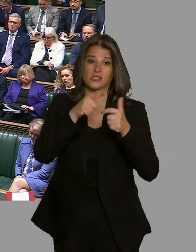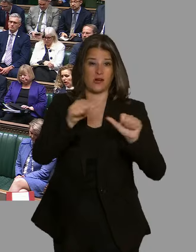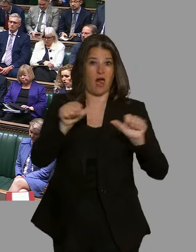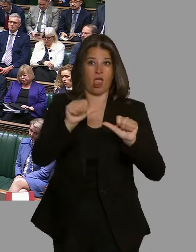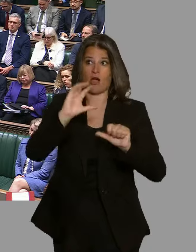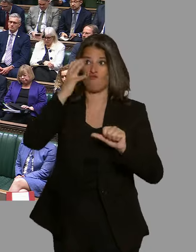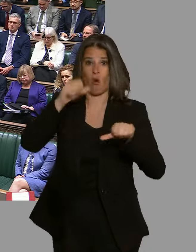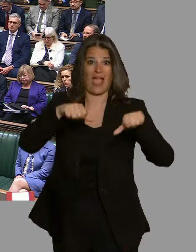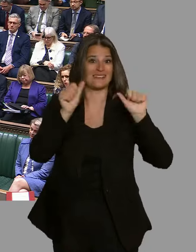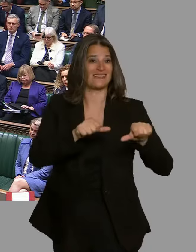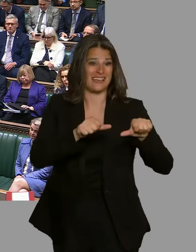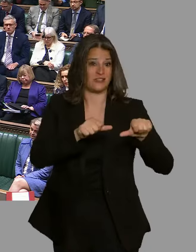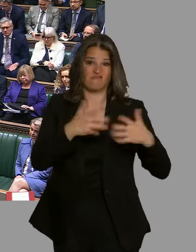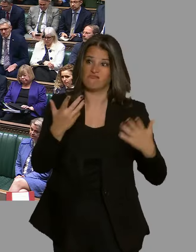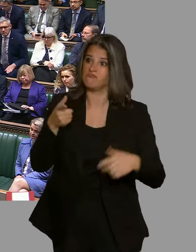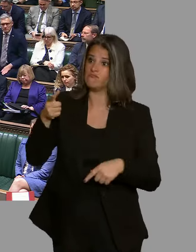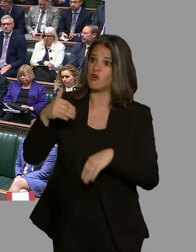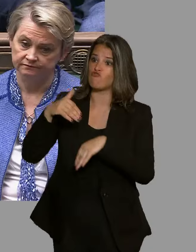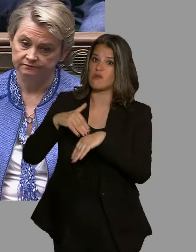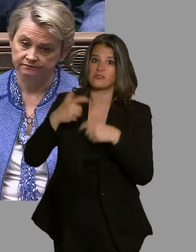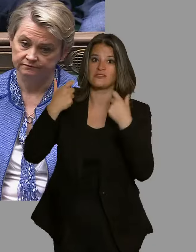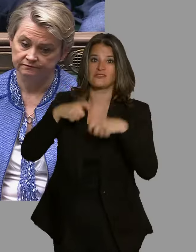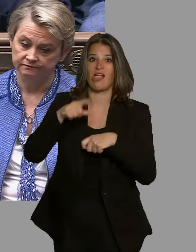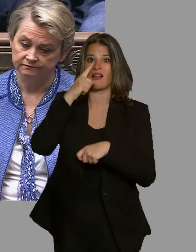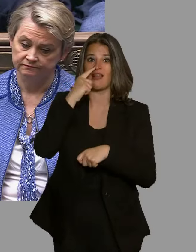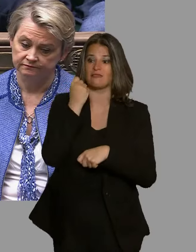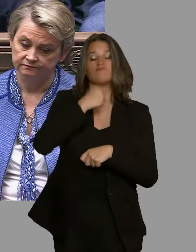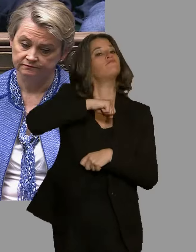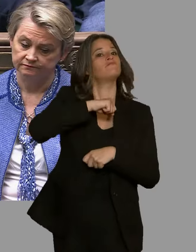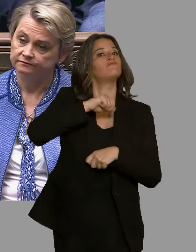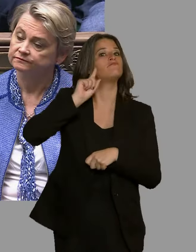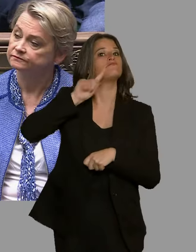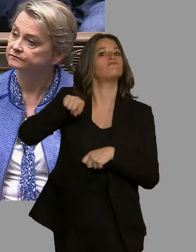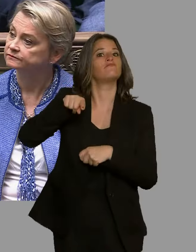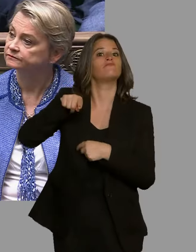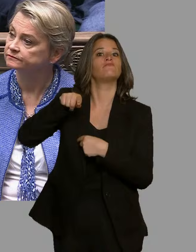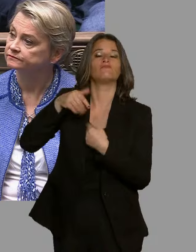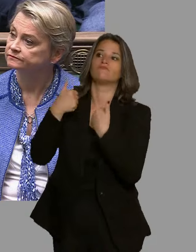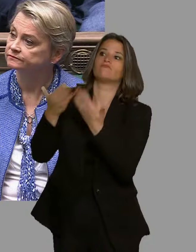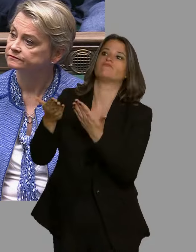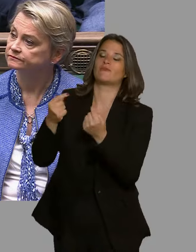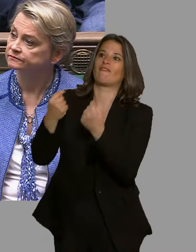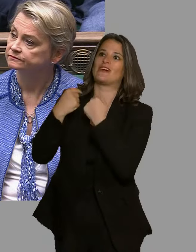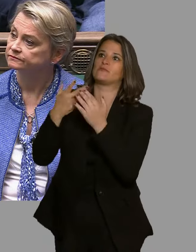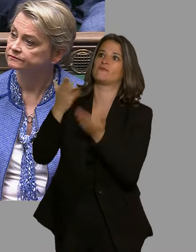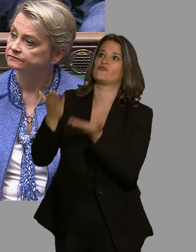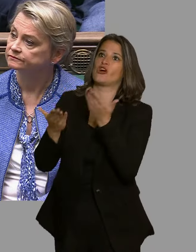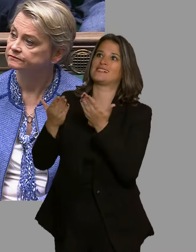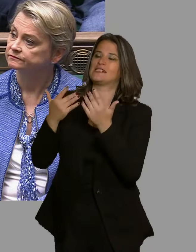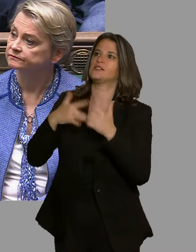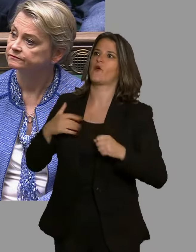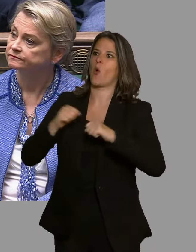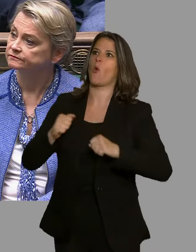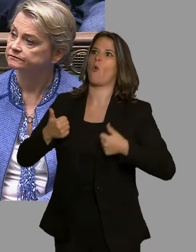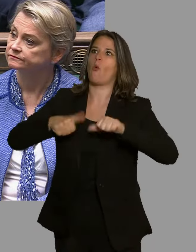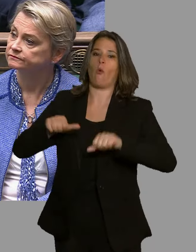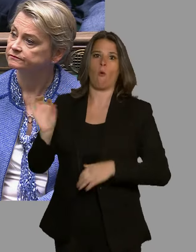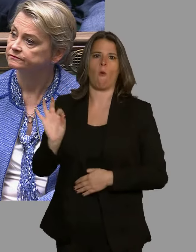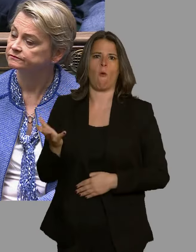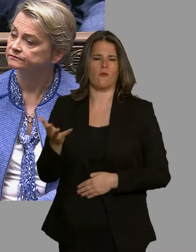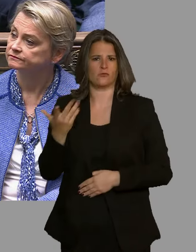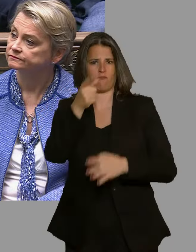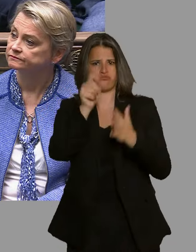Can I thank her for reading that victim impact statement? Because I know from talking to Cheryl just how hard it was for